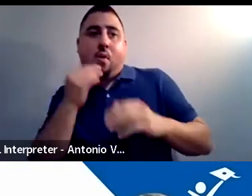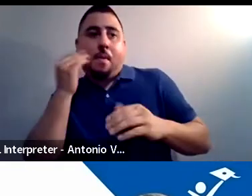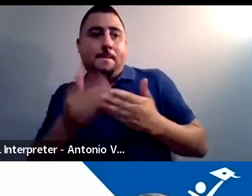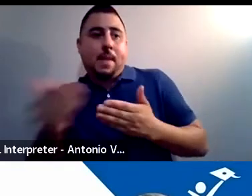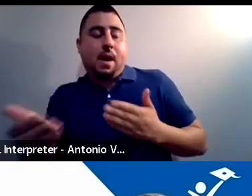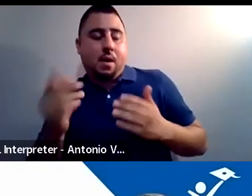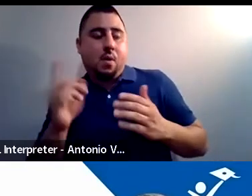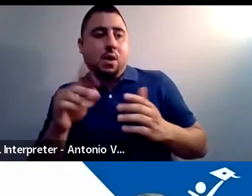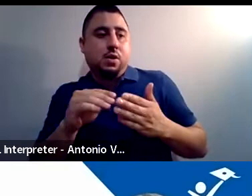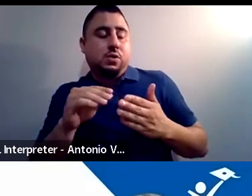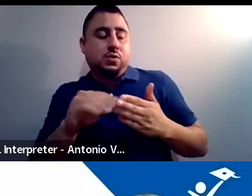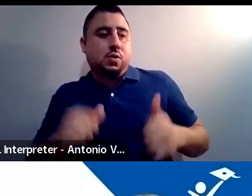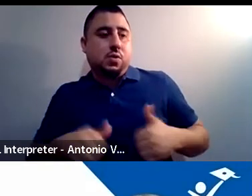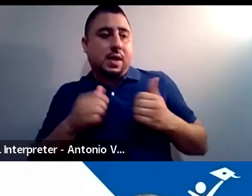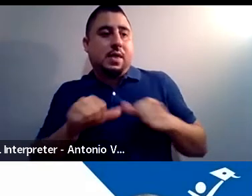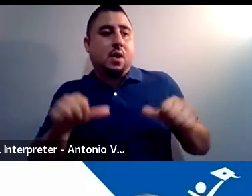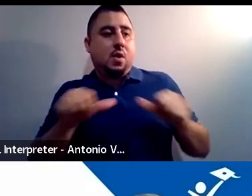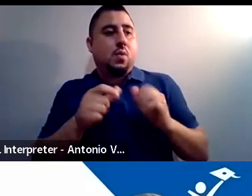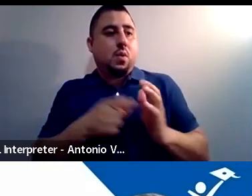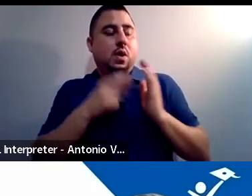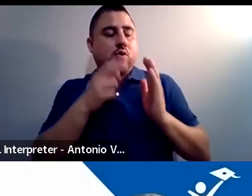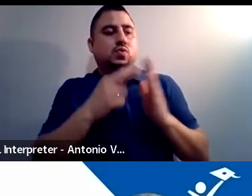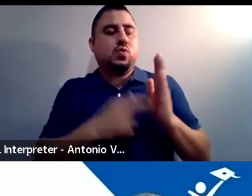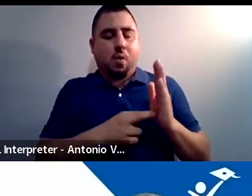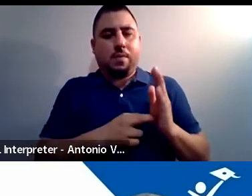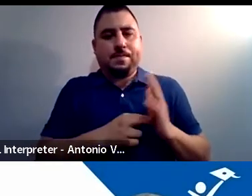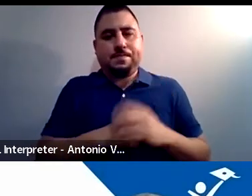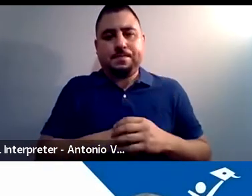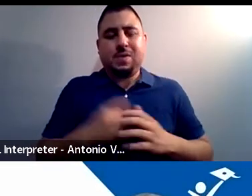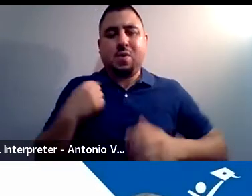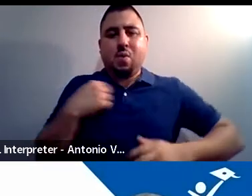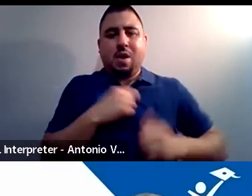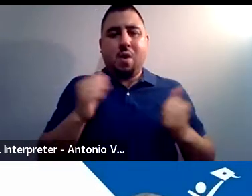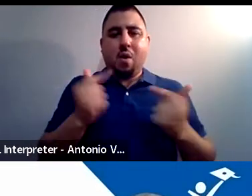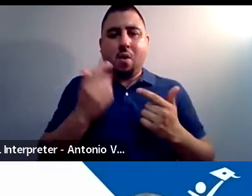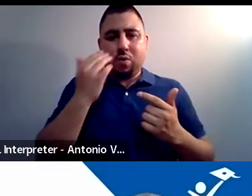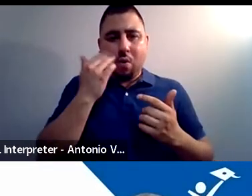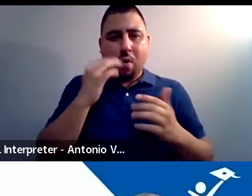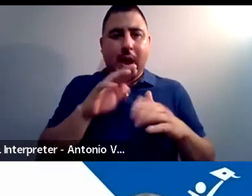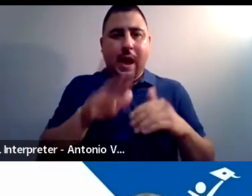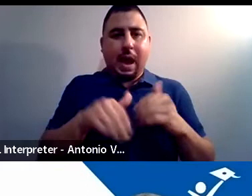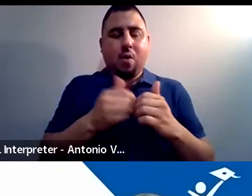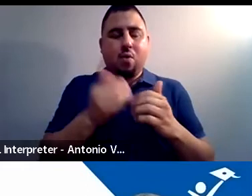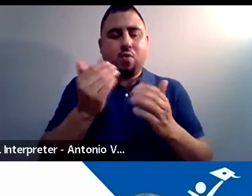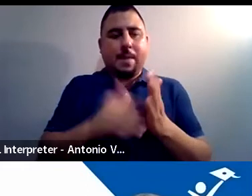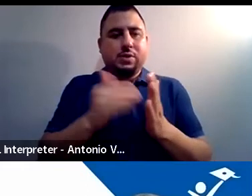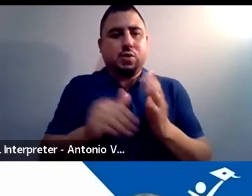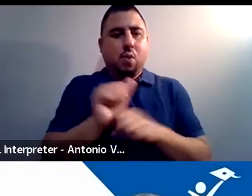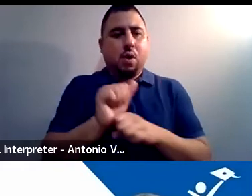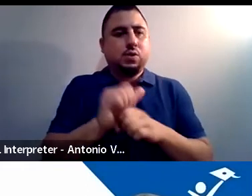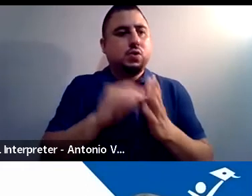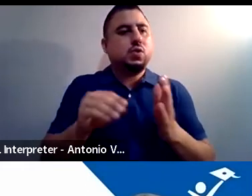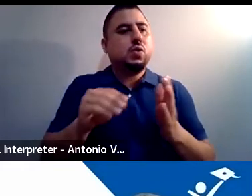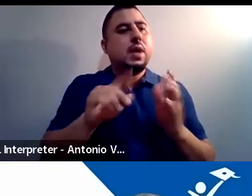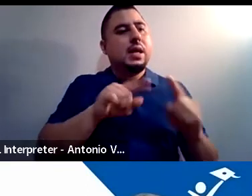students residing in this area will be required to enroll. We all know how reputation works, and school attendance boundaries